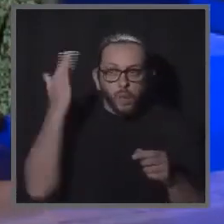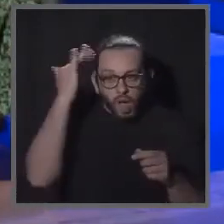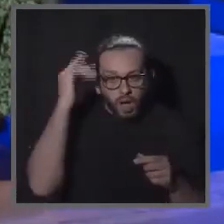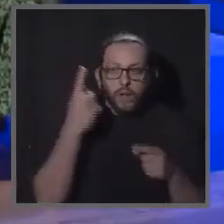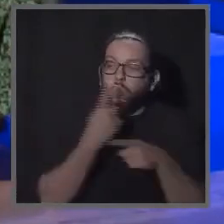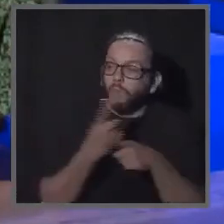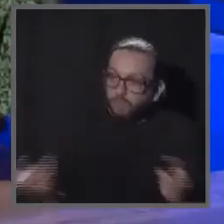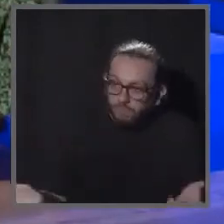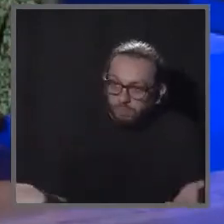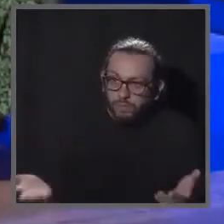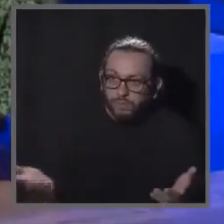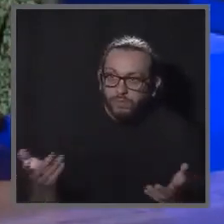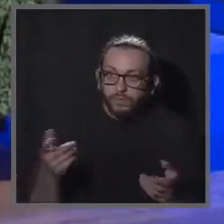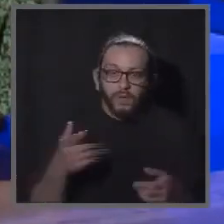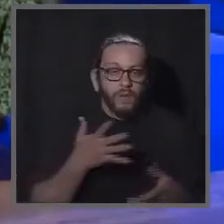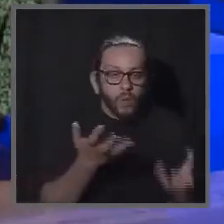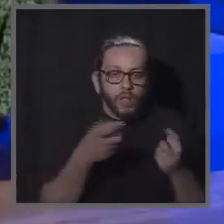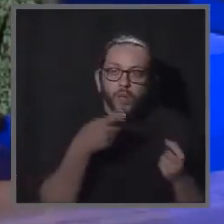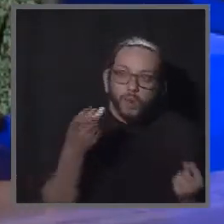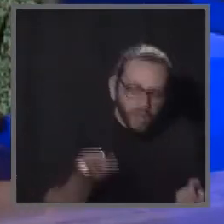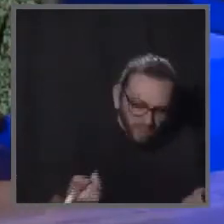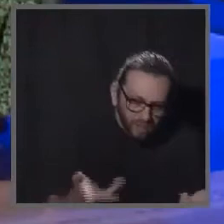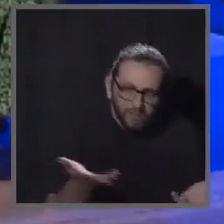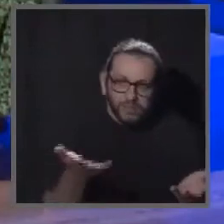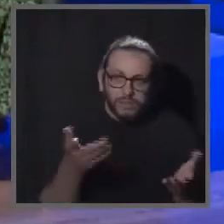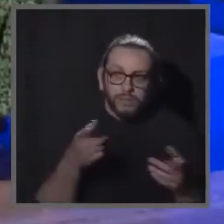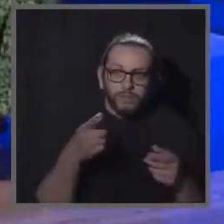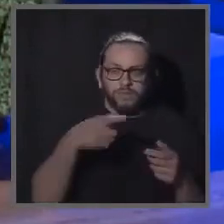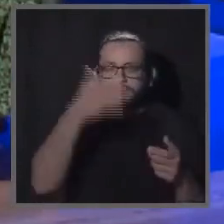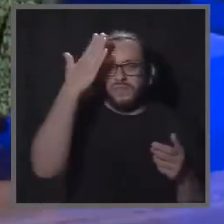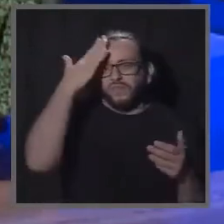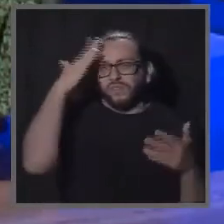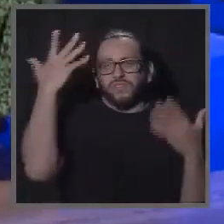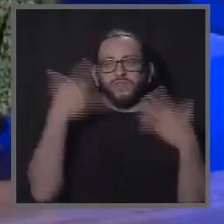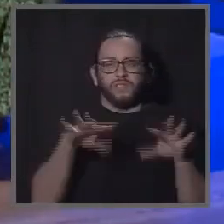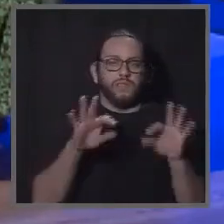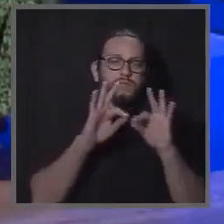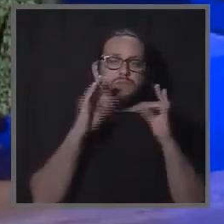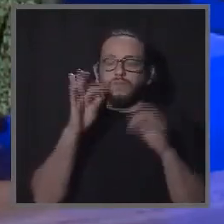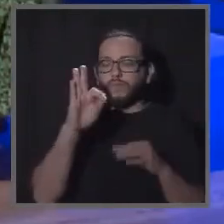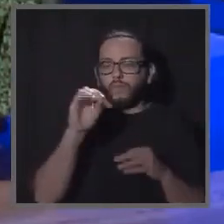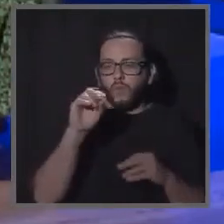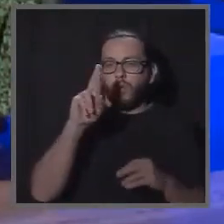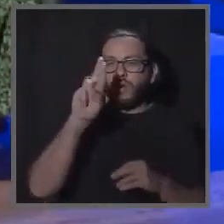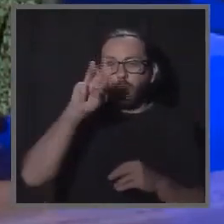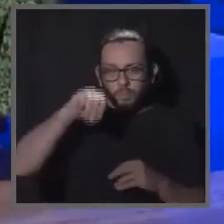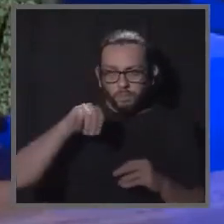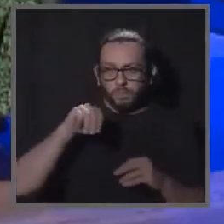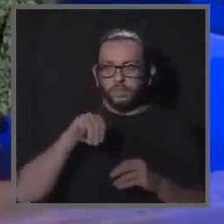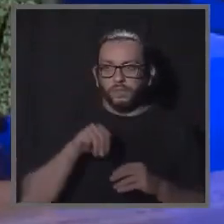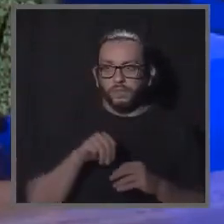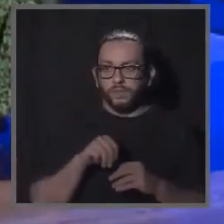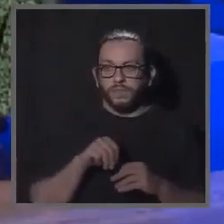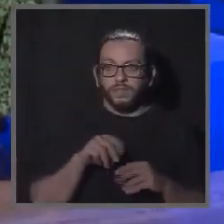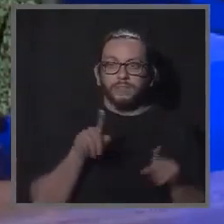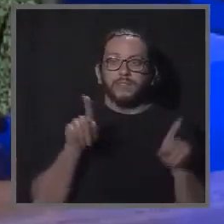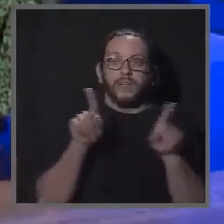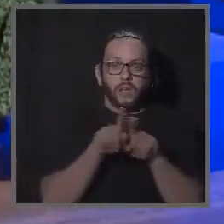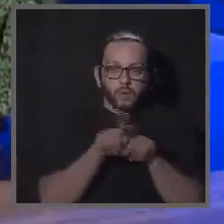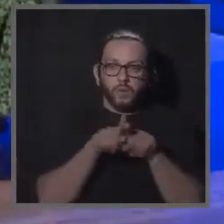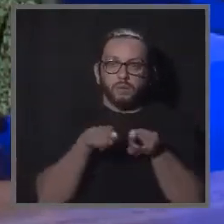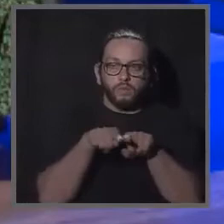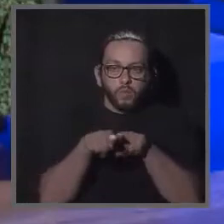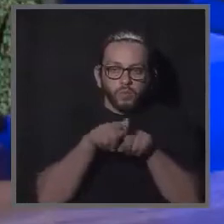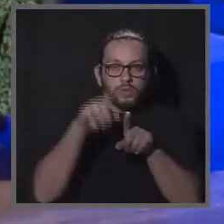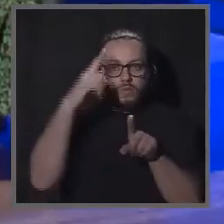they have chosen to watch. And obviously these forums of debate, of course, should also involve cultural policies, how